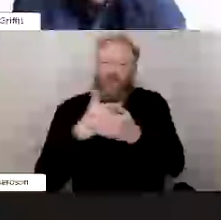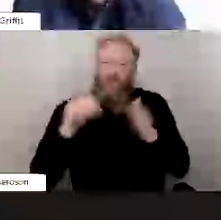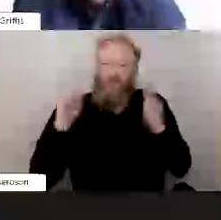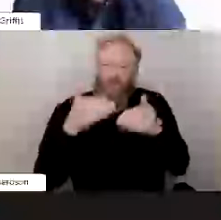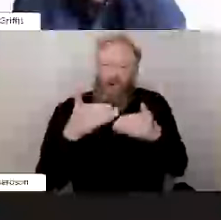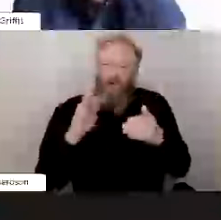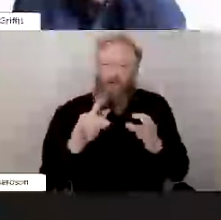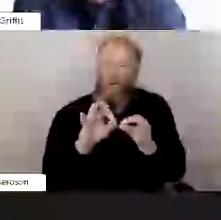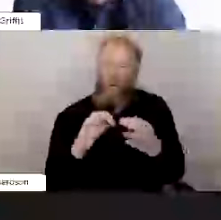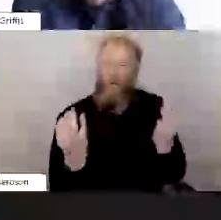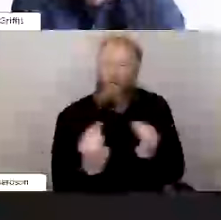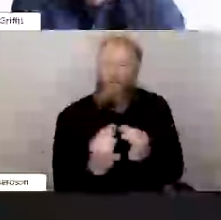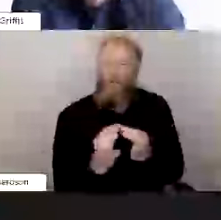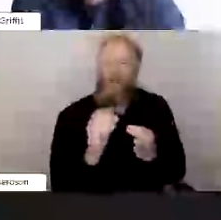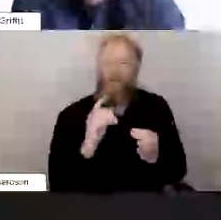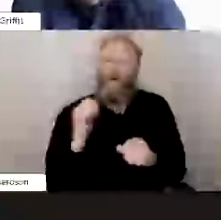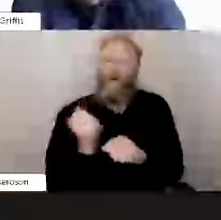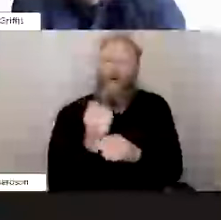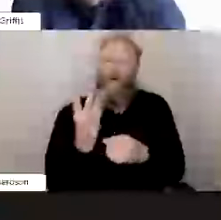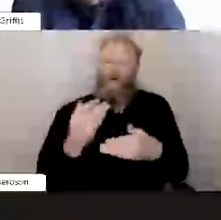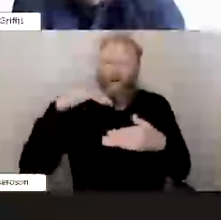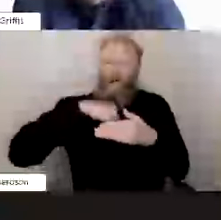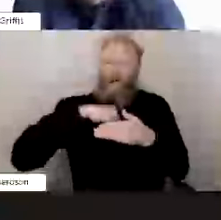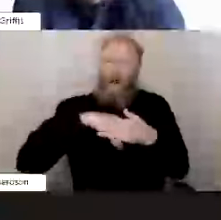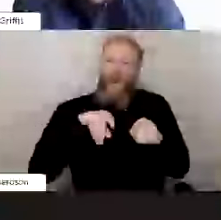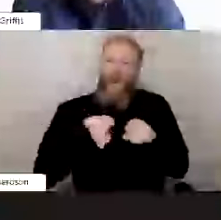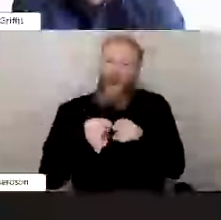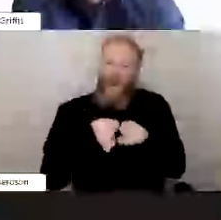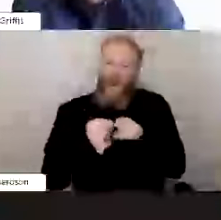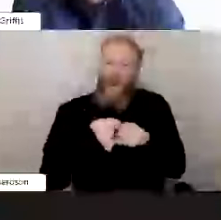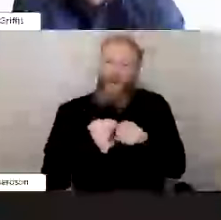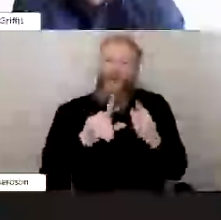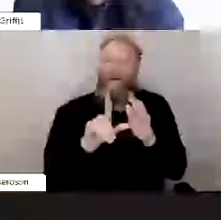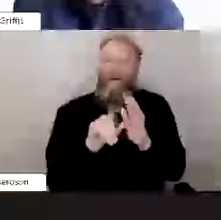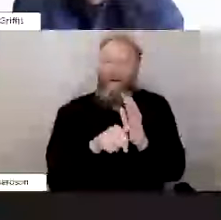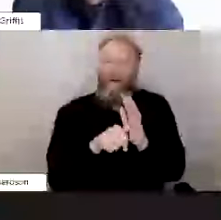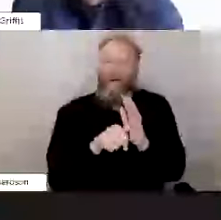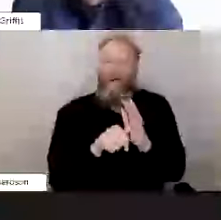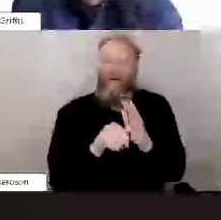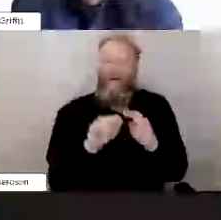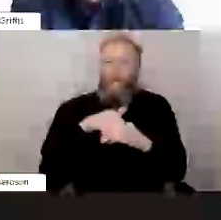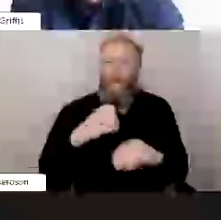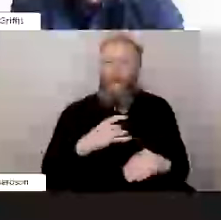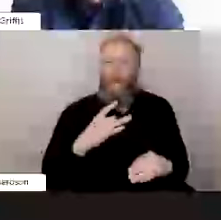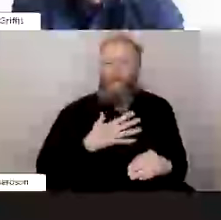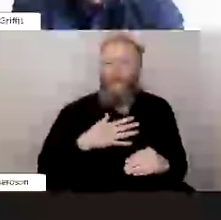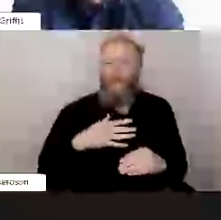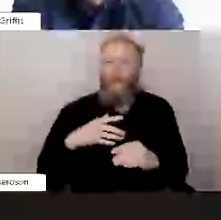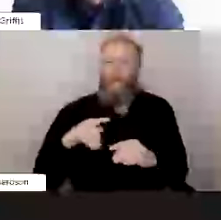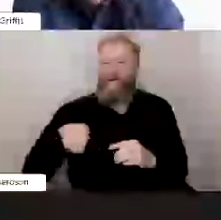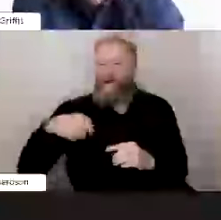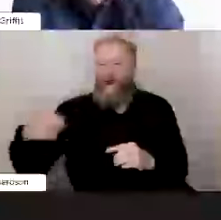do internal learning sessions amongst ourselves about understanding each other as colleagues and understanding